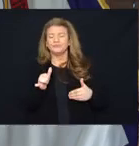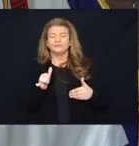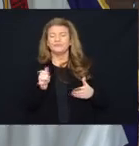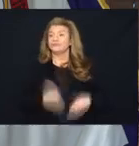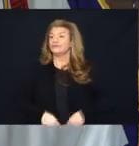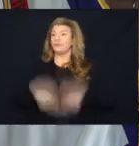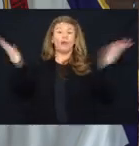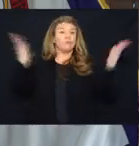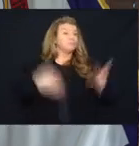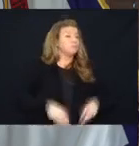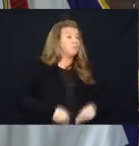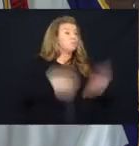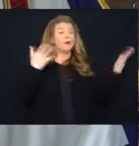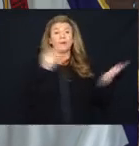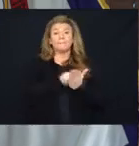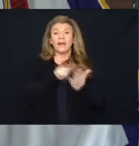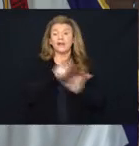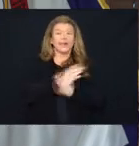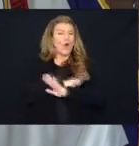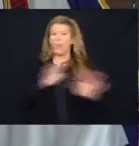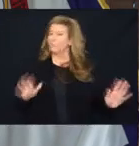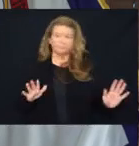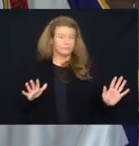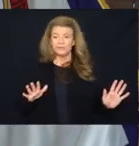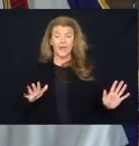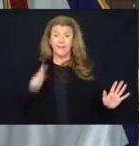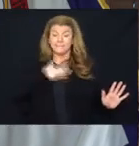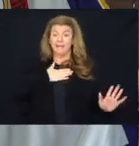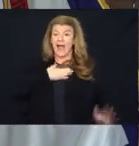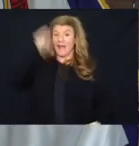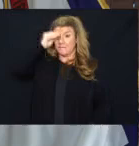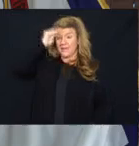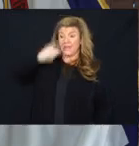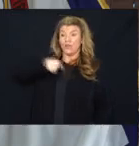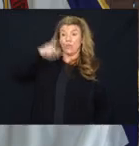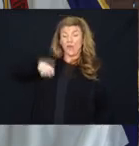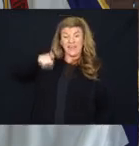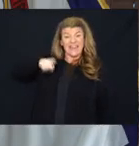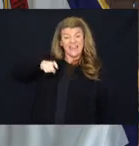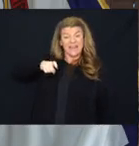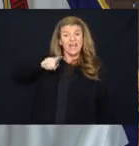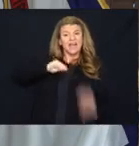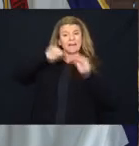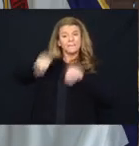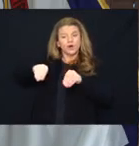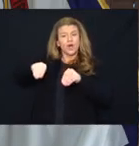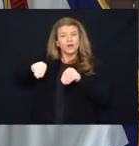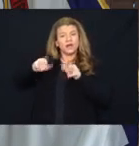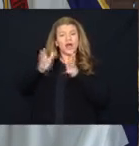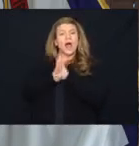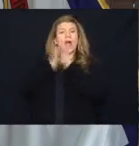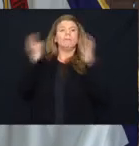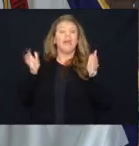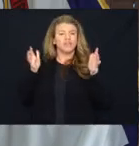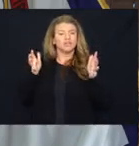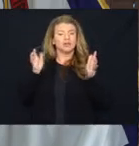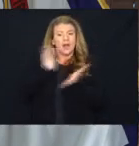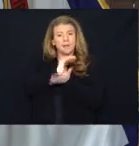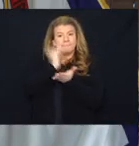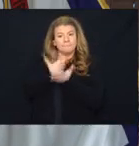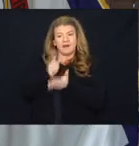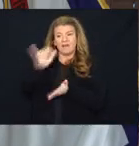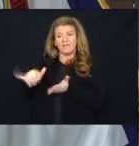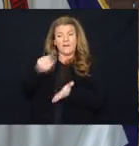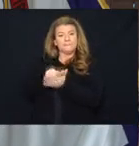money frivolously away. Let's absolutely, in my opinion, we ought to put a major amount of these